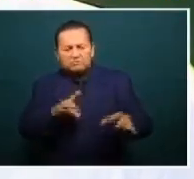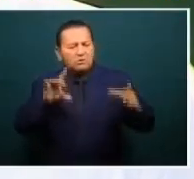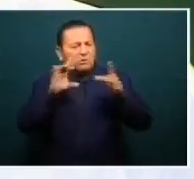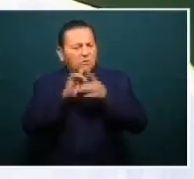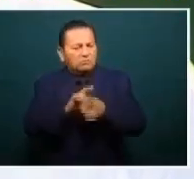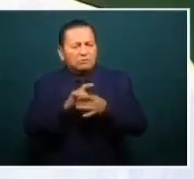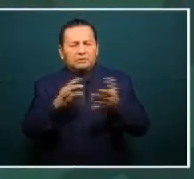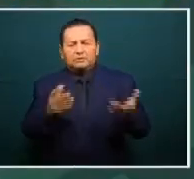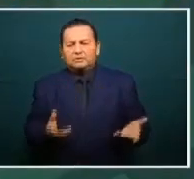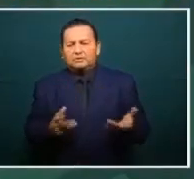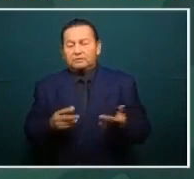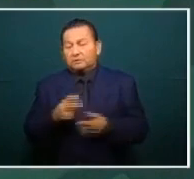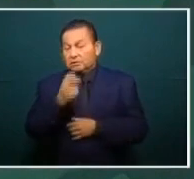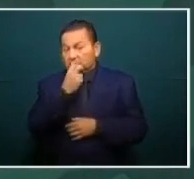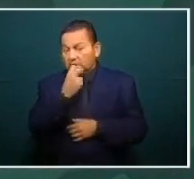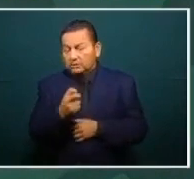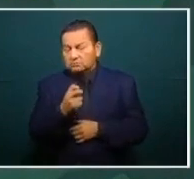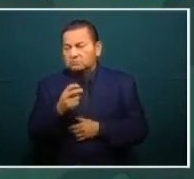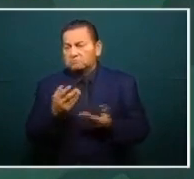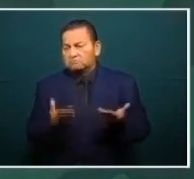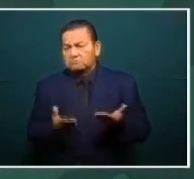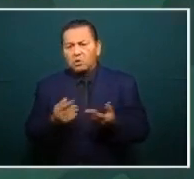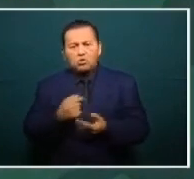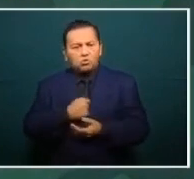social, cultural.